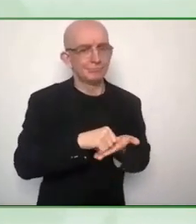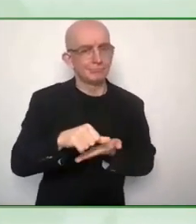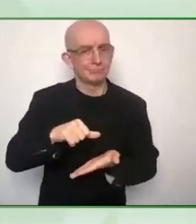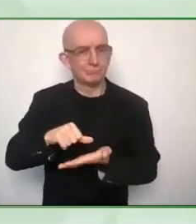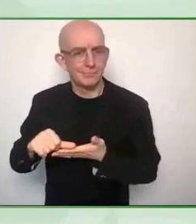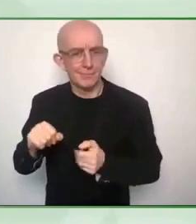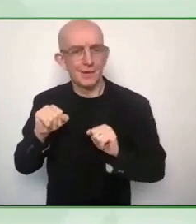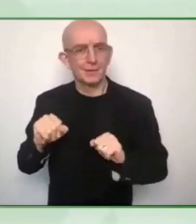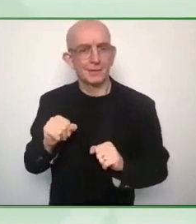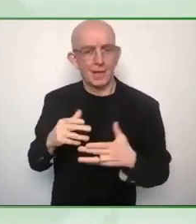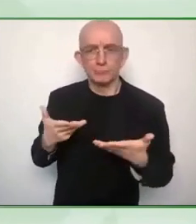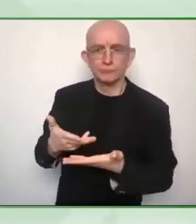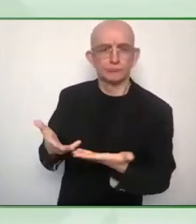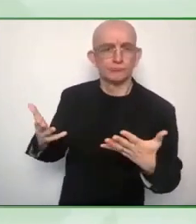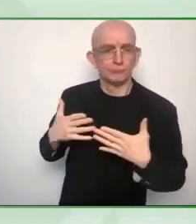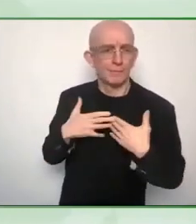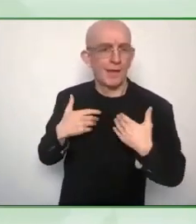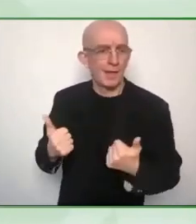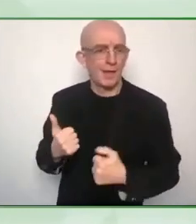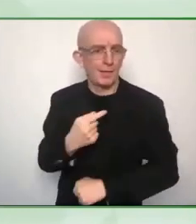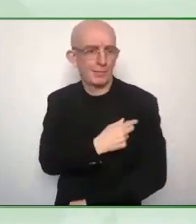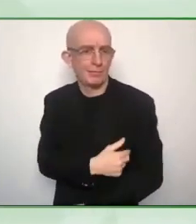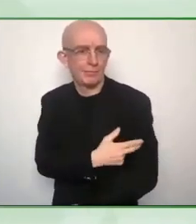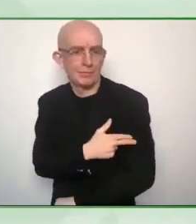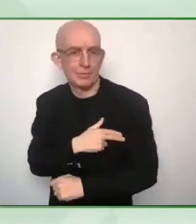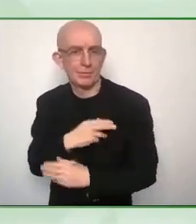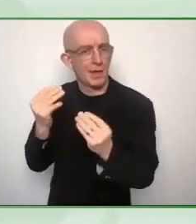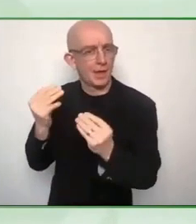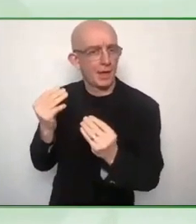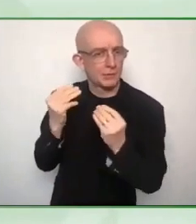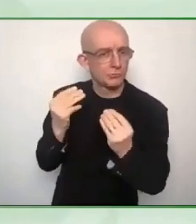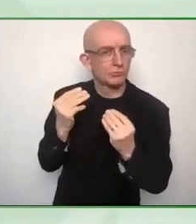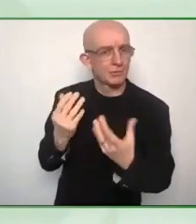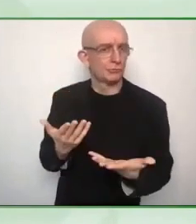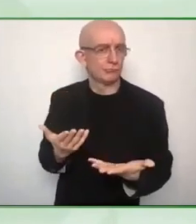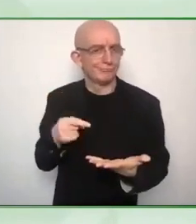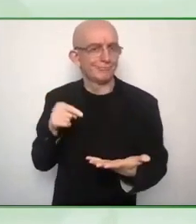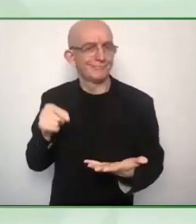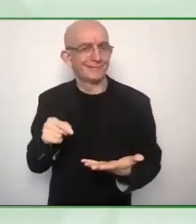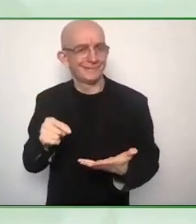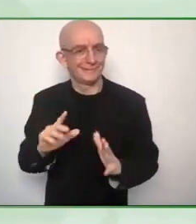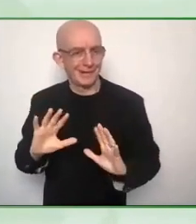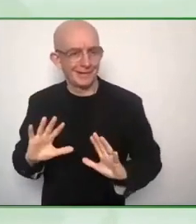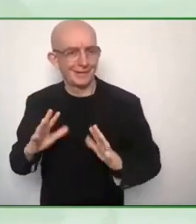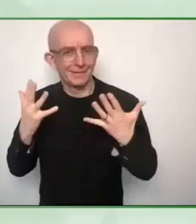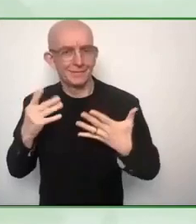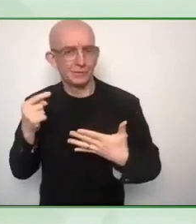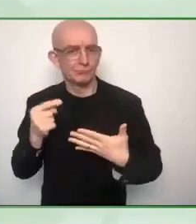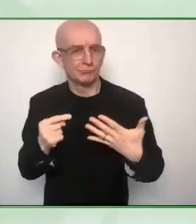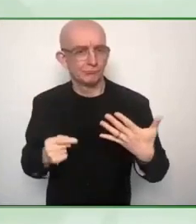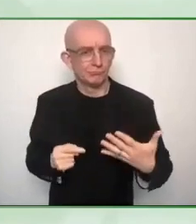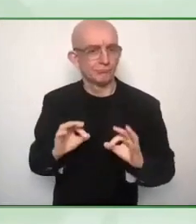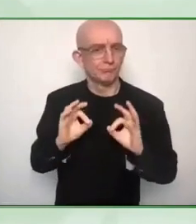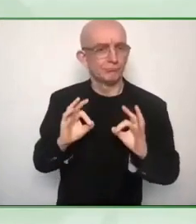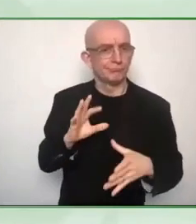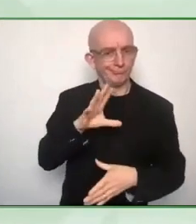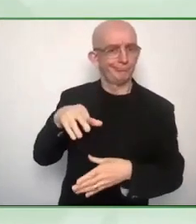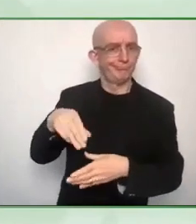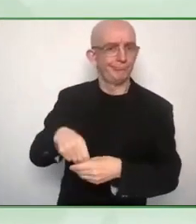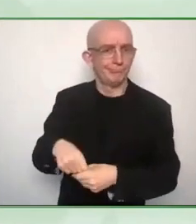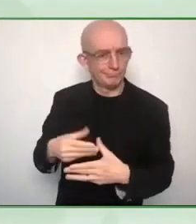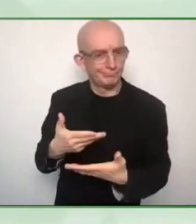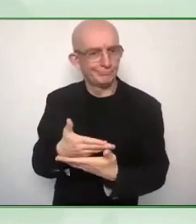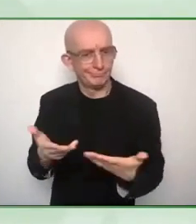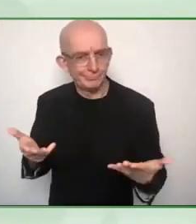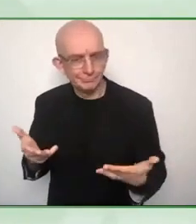the community and participate actively. Thank you. The Global Disability Summit, for the ones who